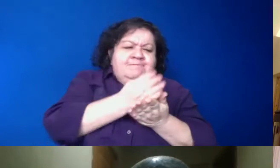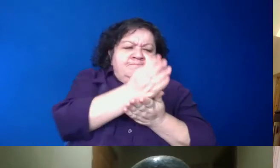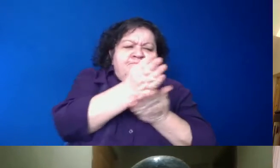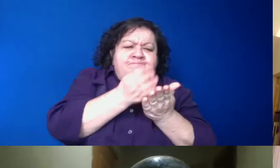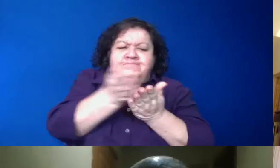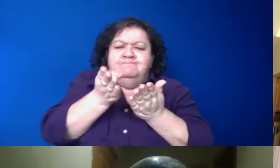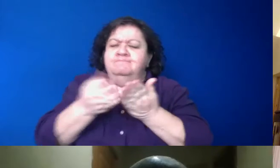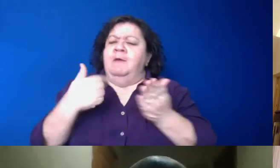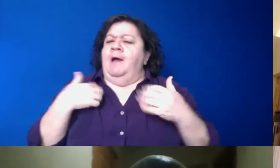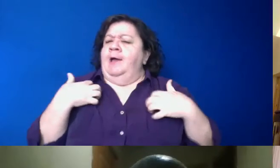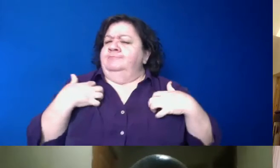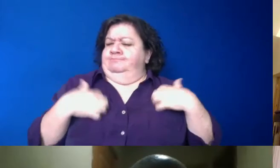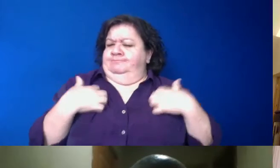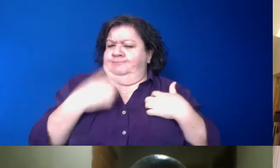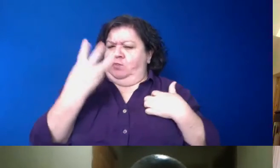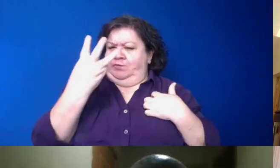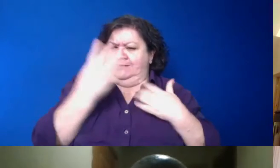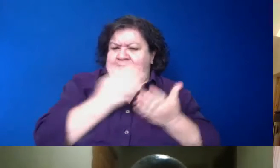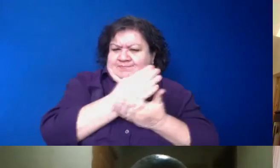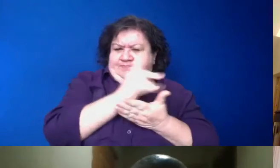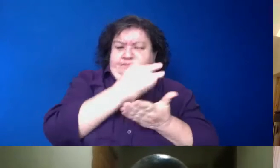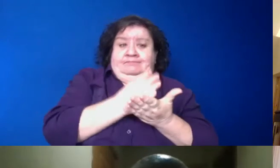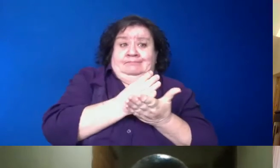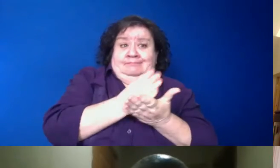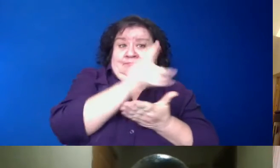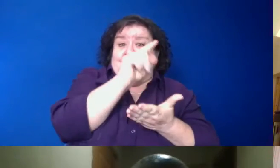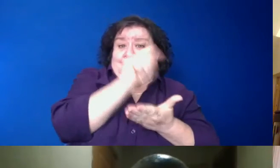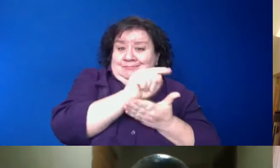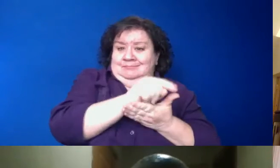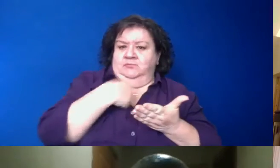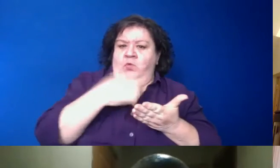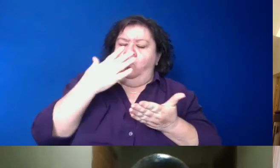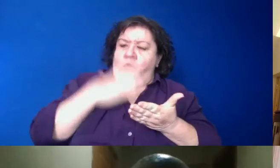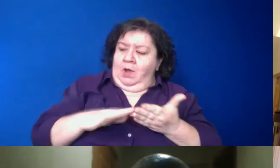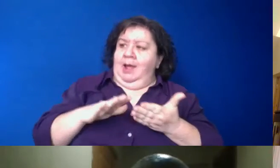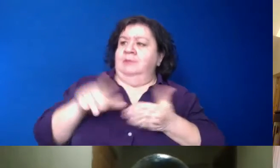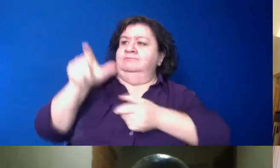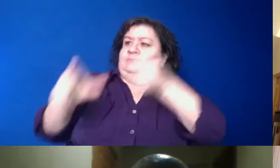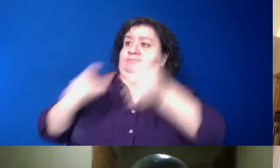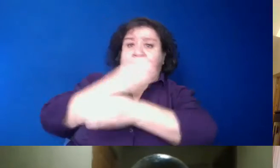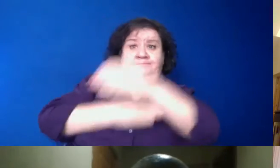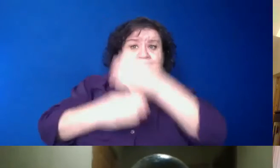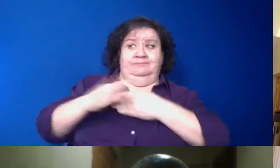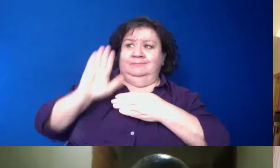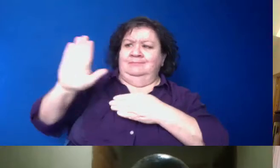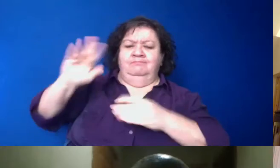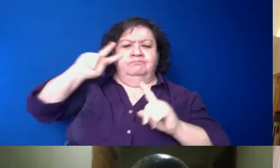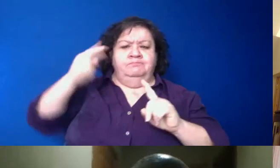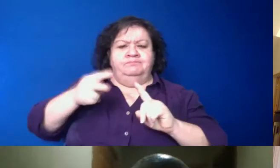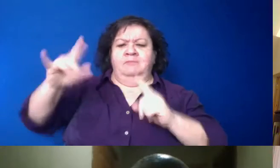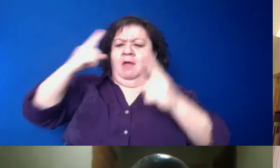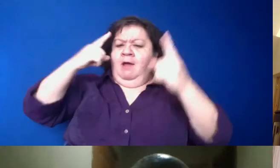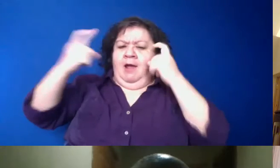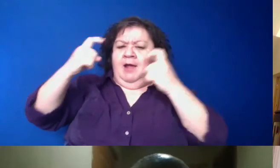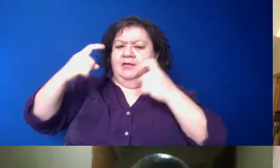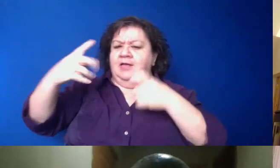is adequately reflected in how the world responds to some existential threats to humanity. And they're